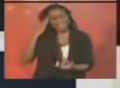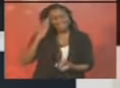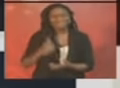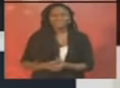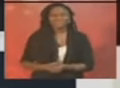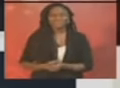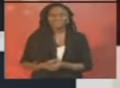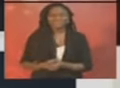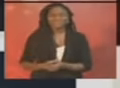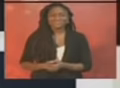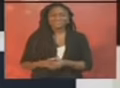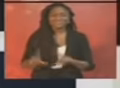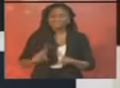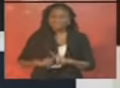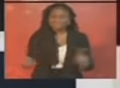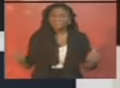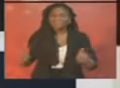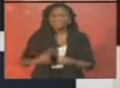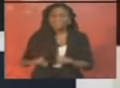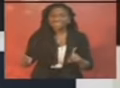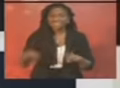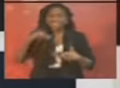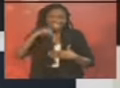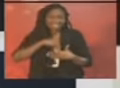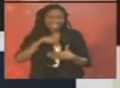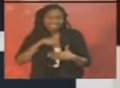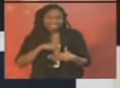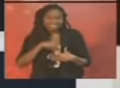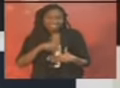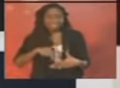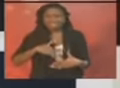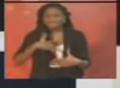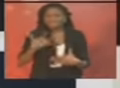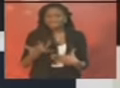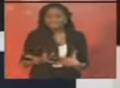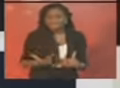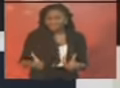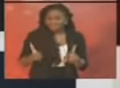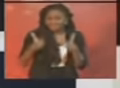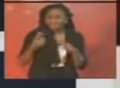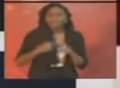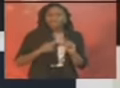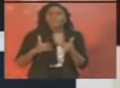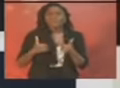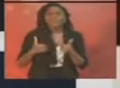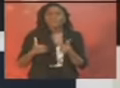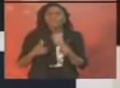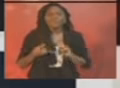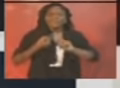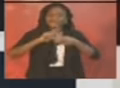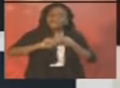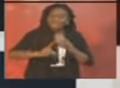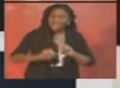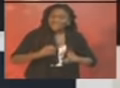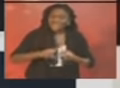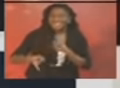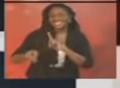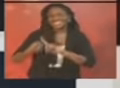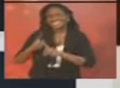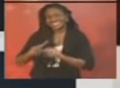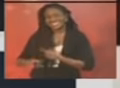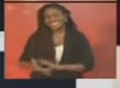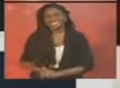get their validation and their self-esteem and their sense of worth from their crew, their social setting, their group of friends. And